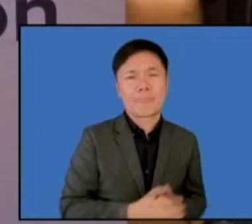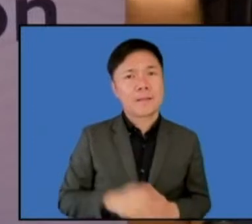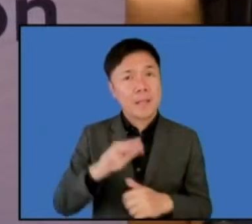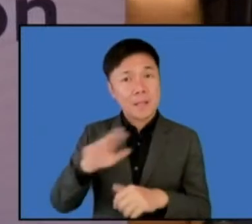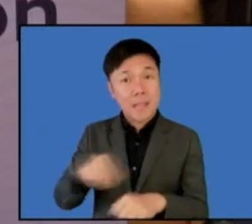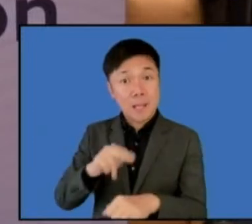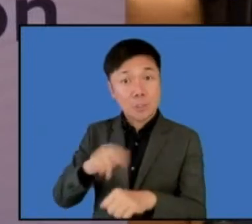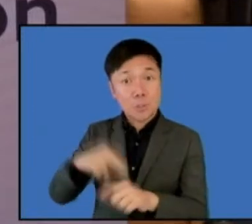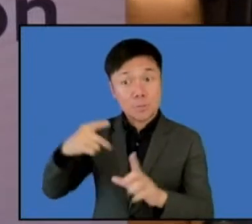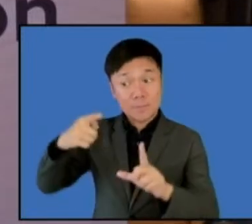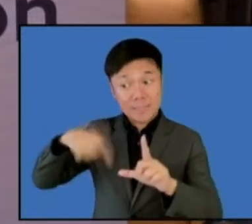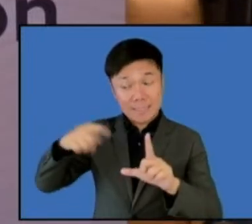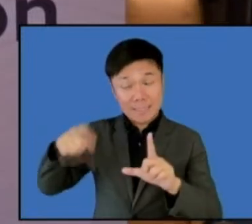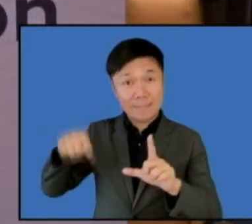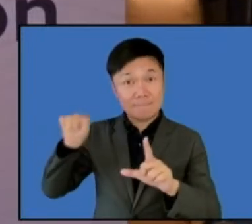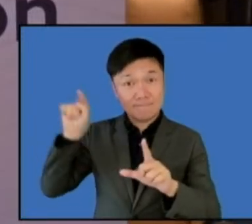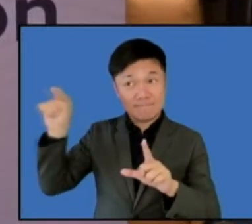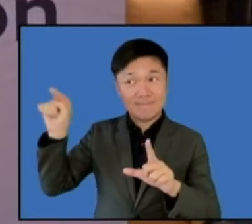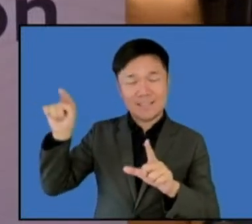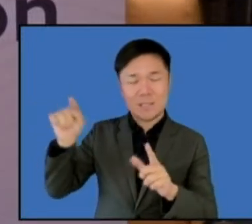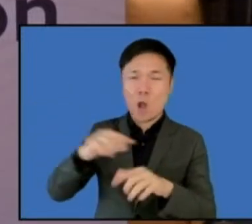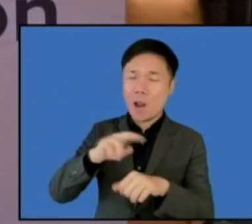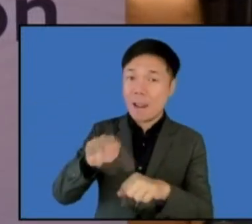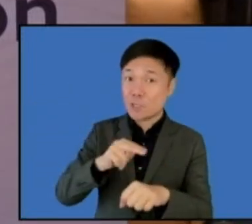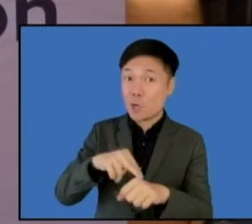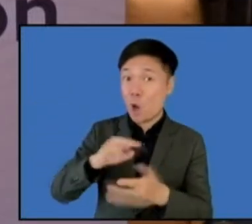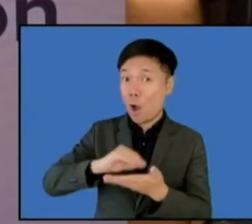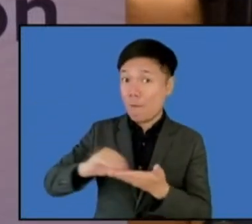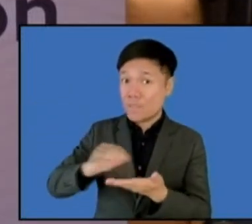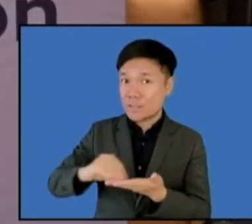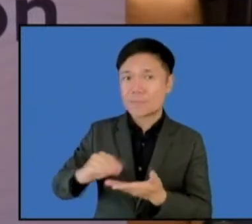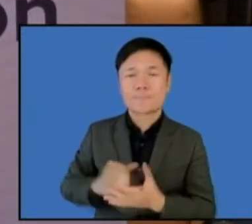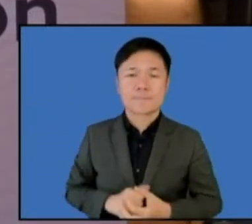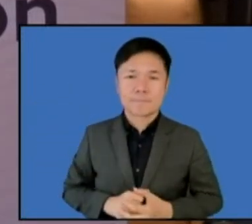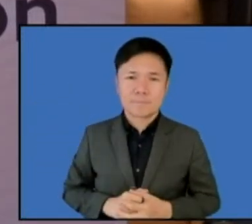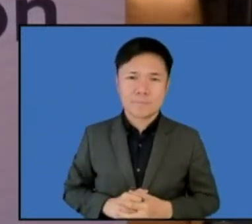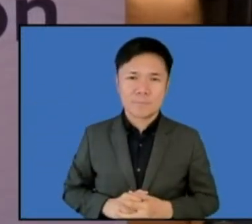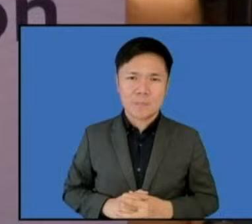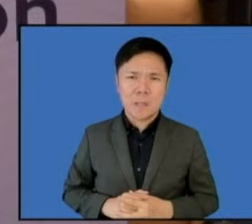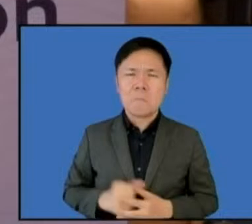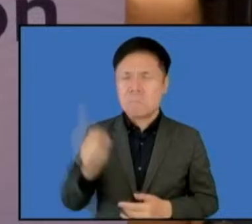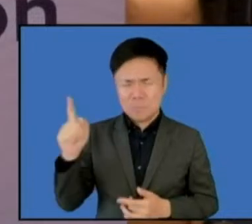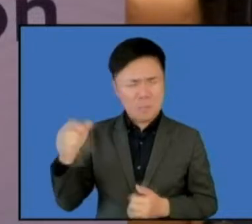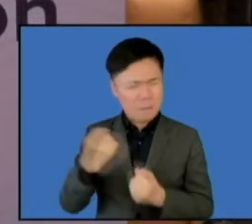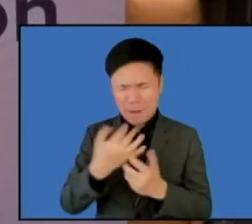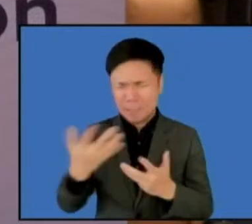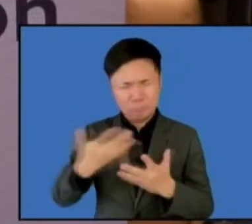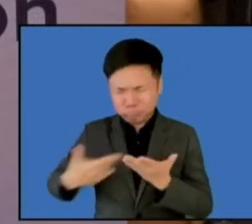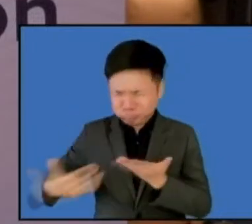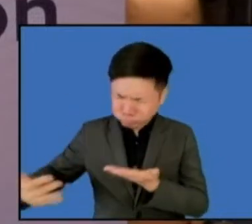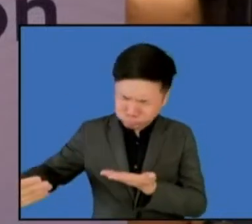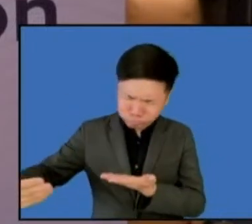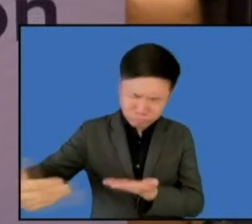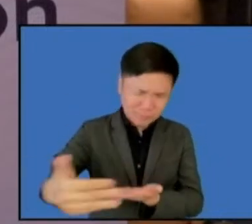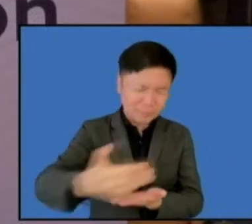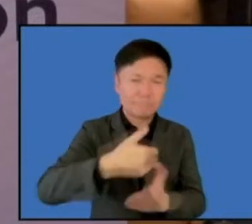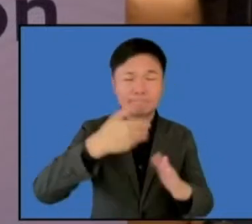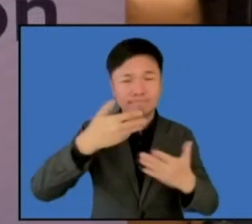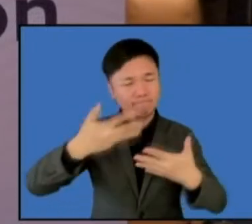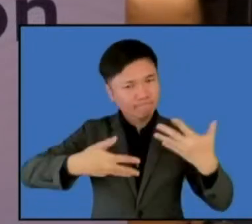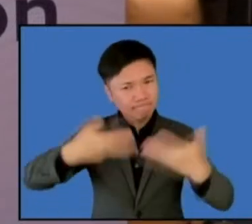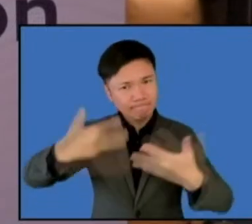systems, and specifically national statistics offices, are the main producers of data. And they